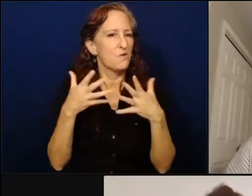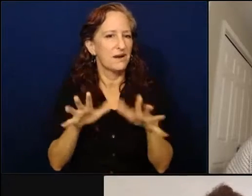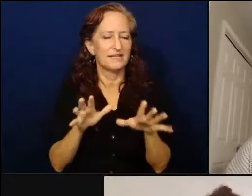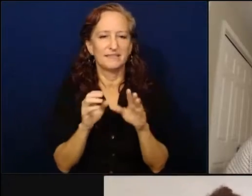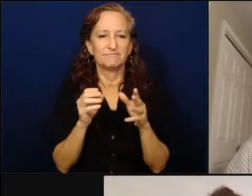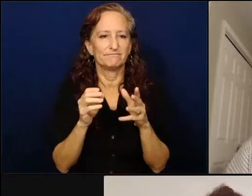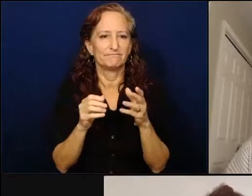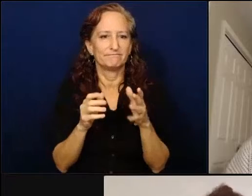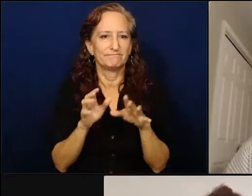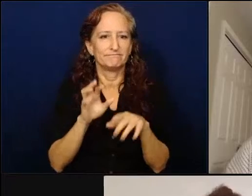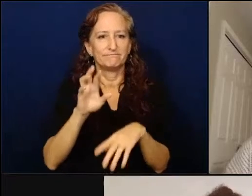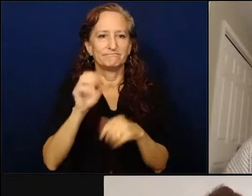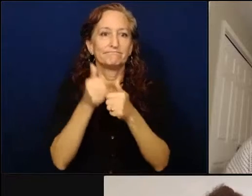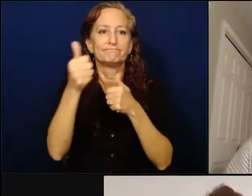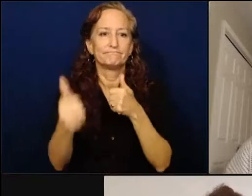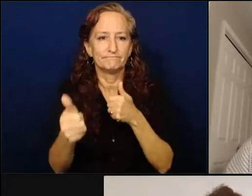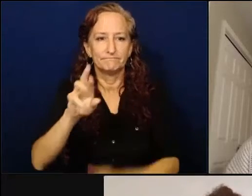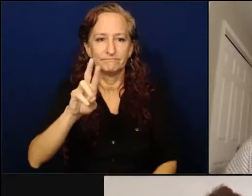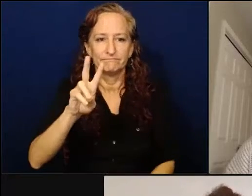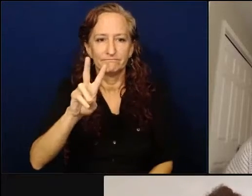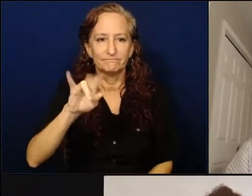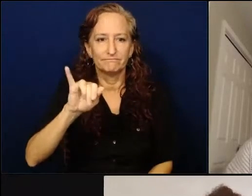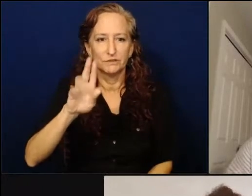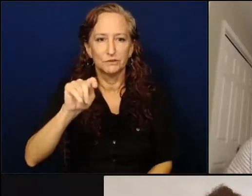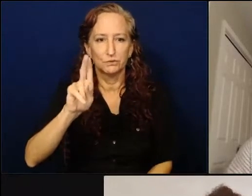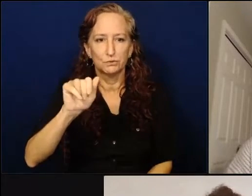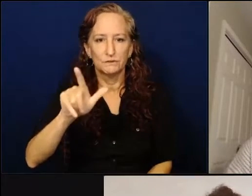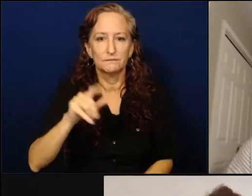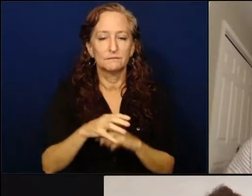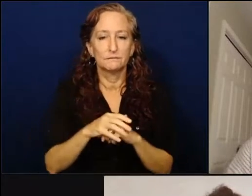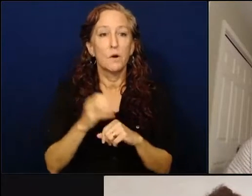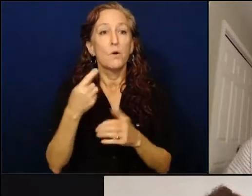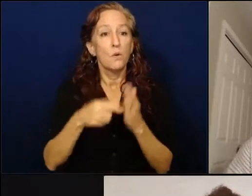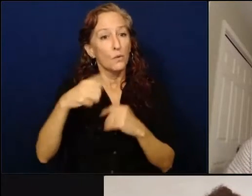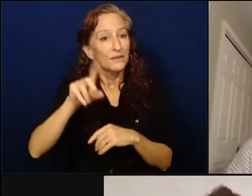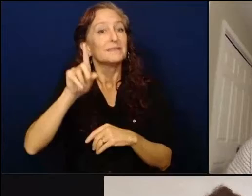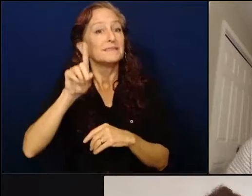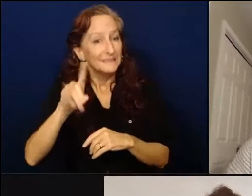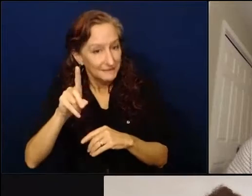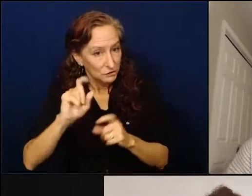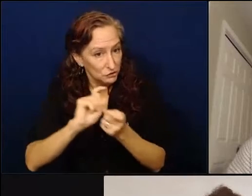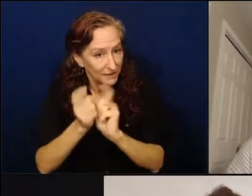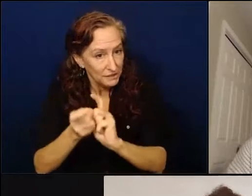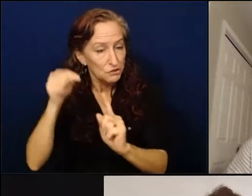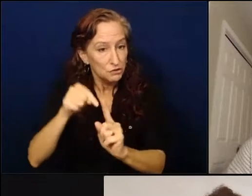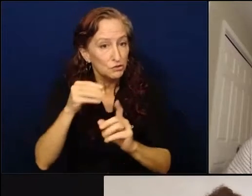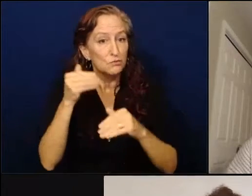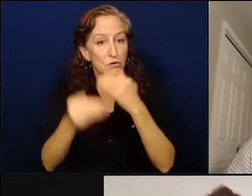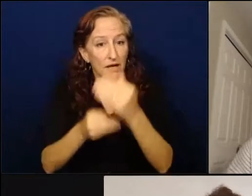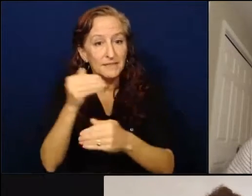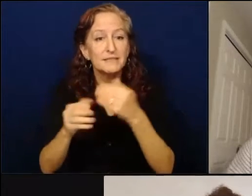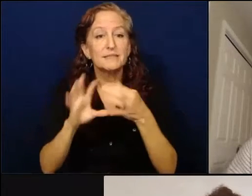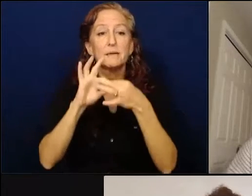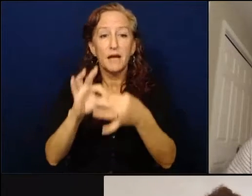virtual. But having said that, the primary thing that we had to change in terms of processes was